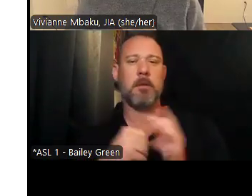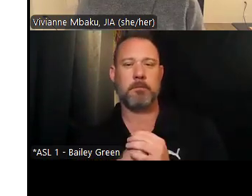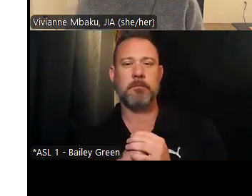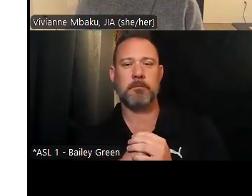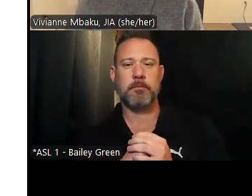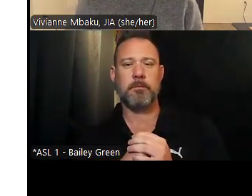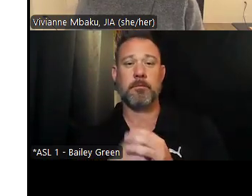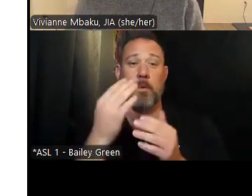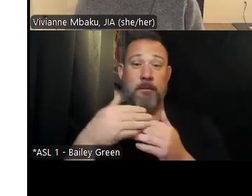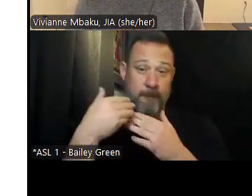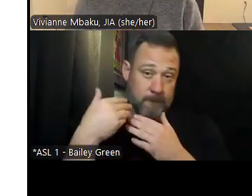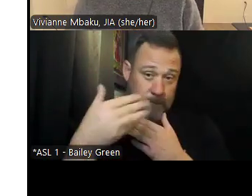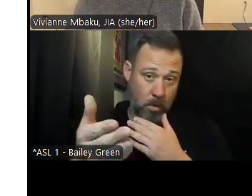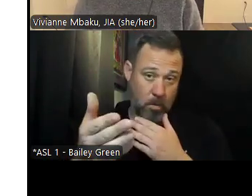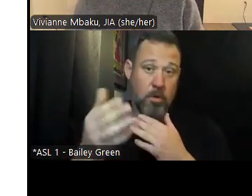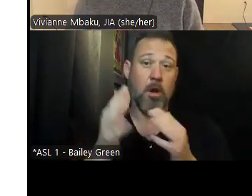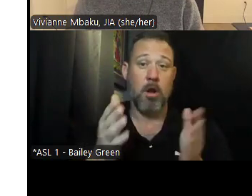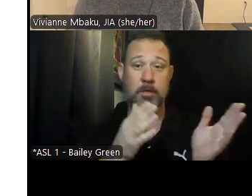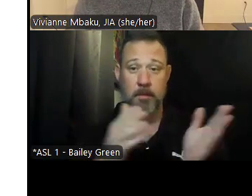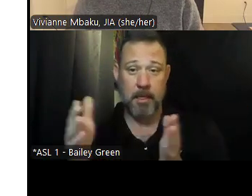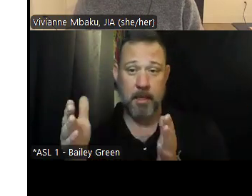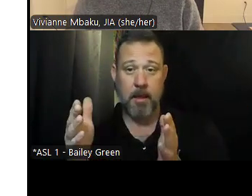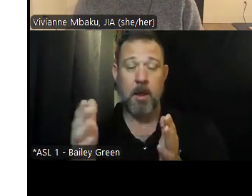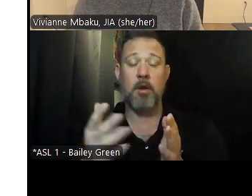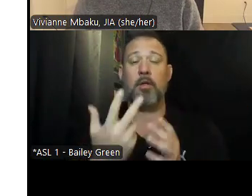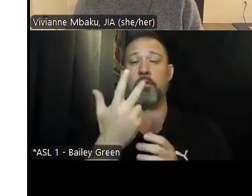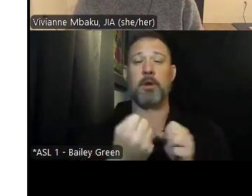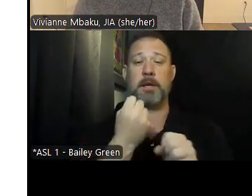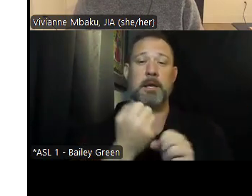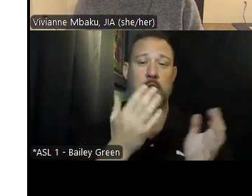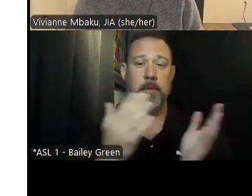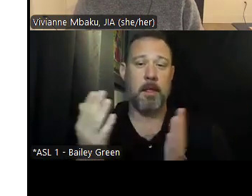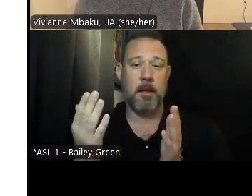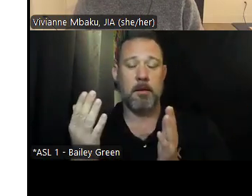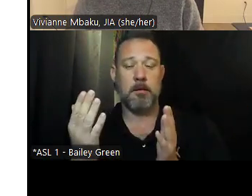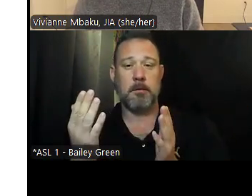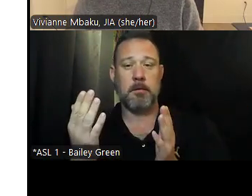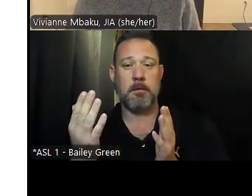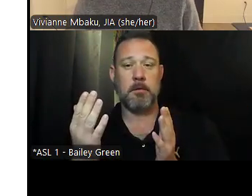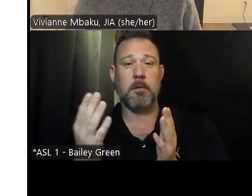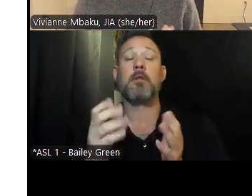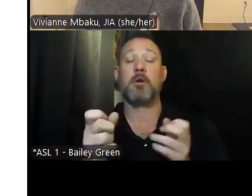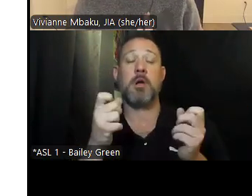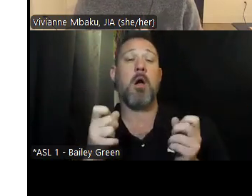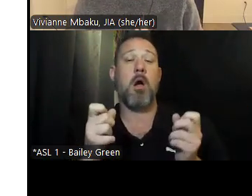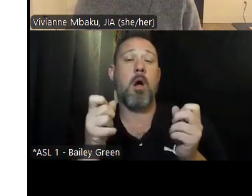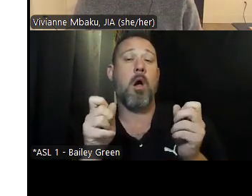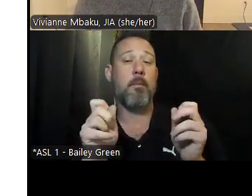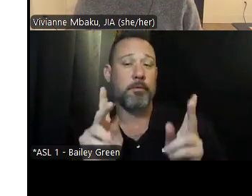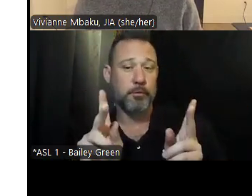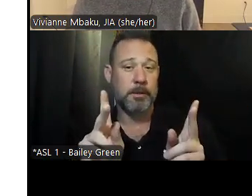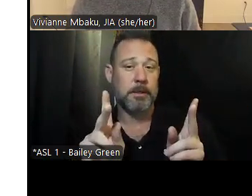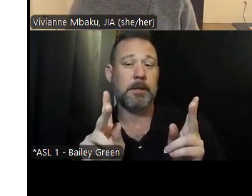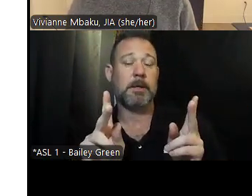Moving forward, the plans are 3-year plans, but there is an opportunity and